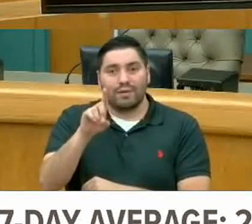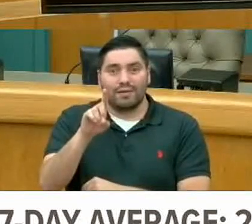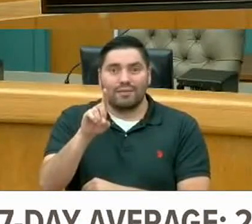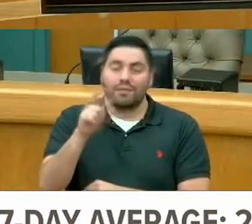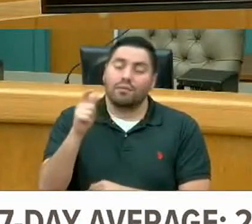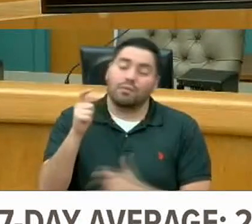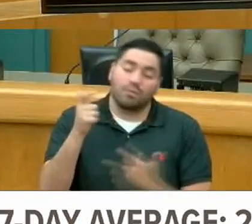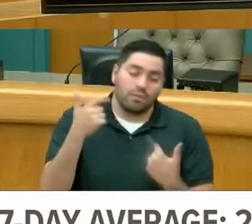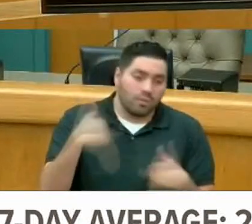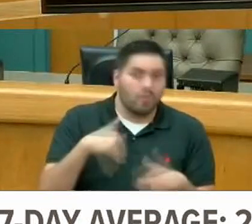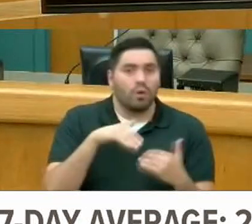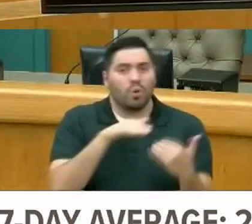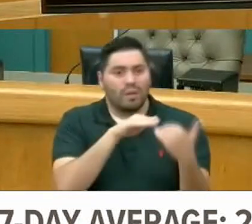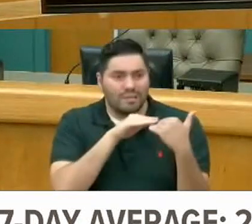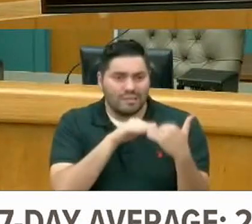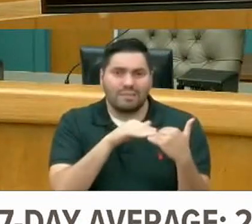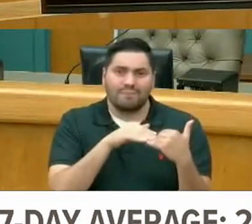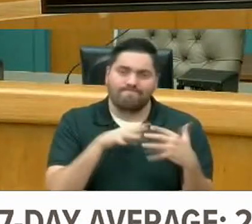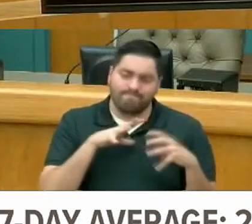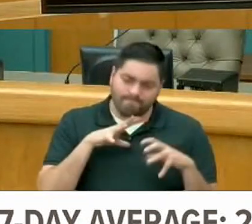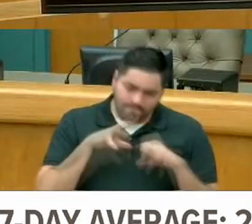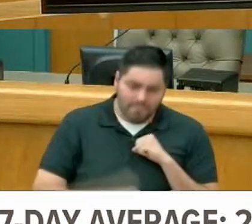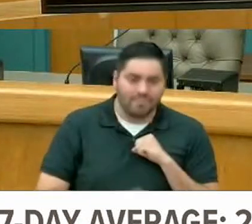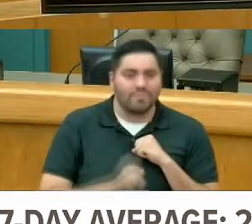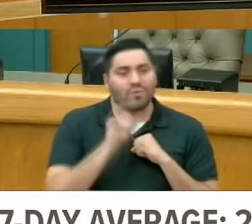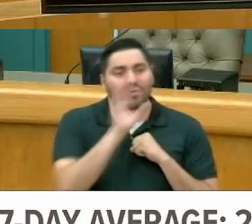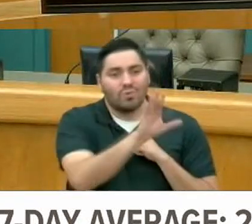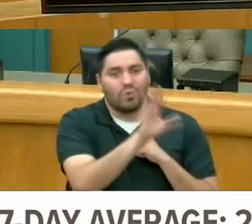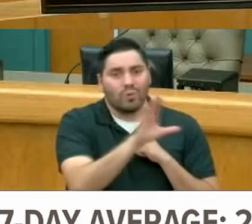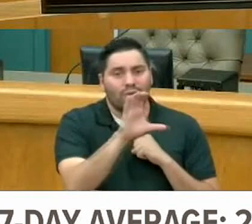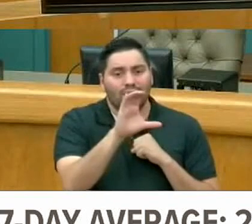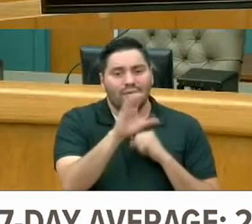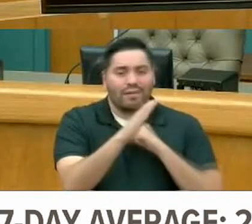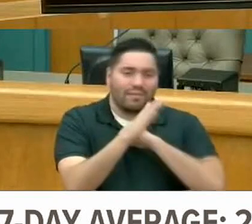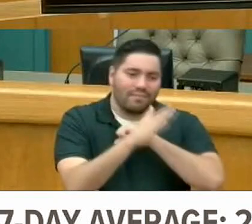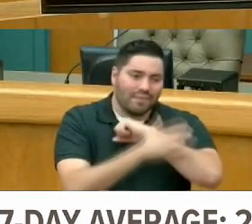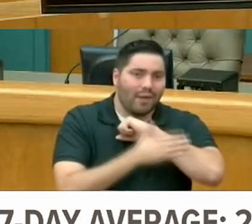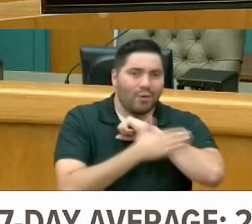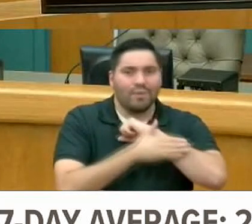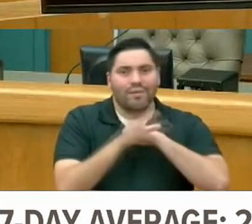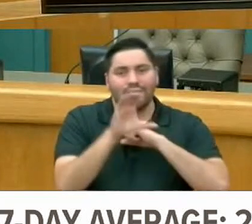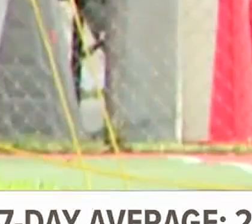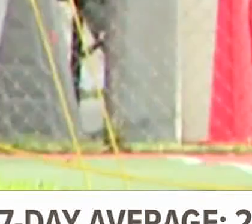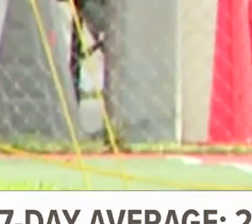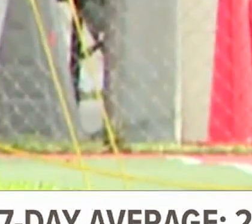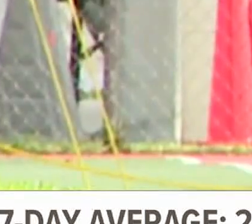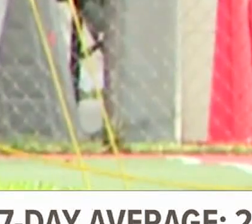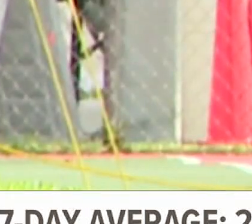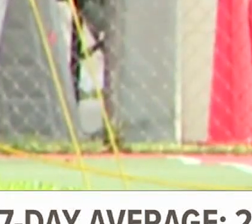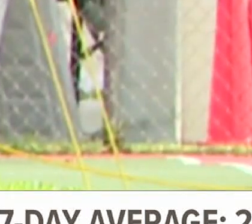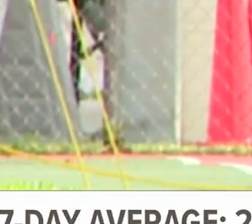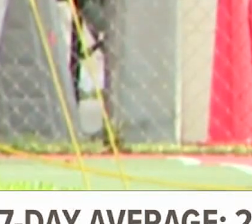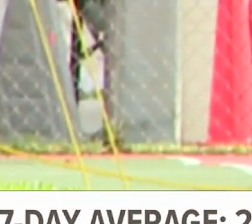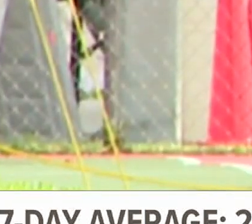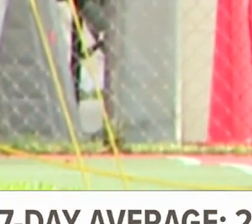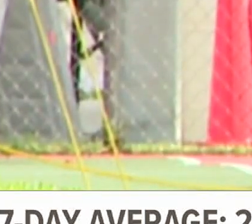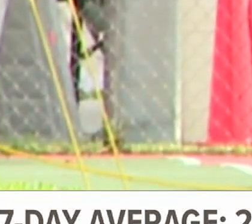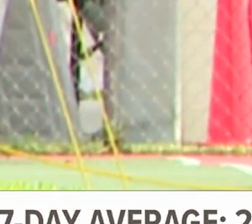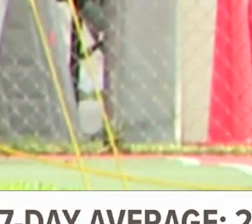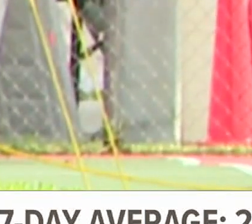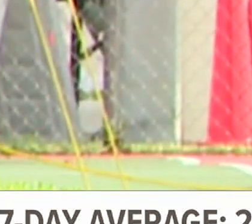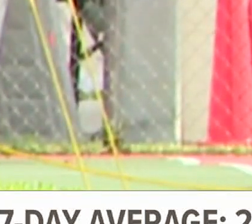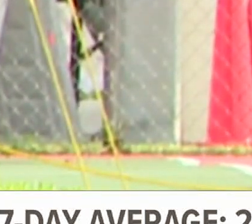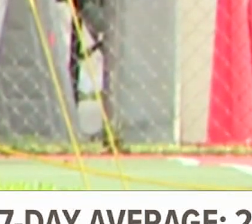equally in pain over the loss of your county commissioner also to COVID-19 today. During the briefing city leaders